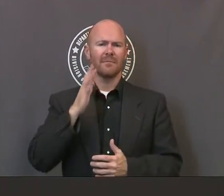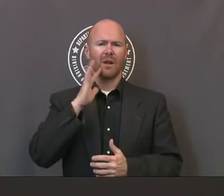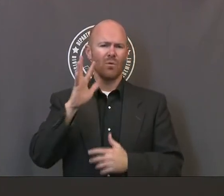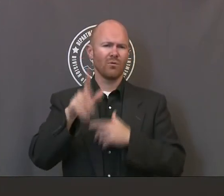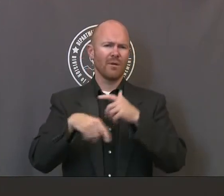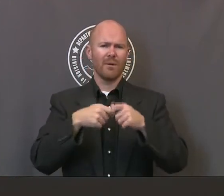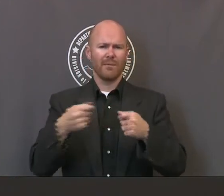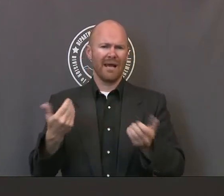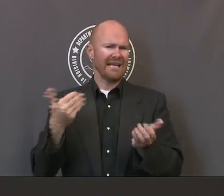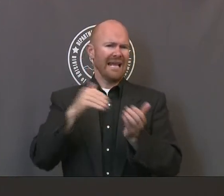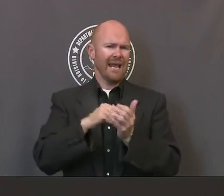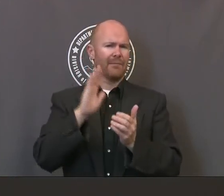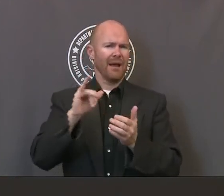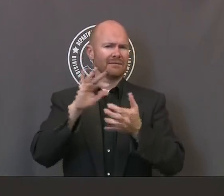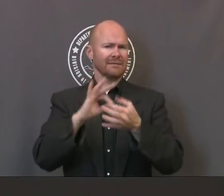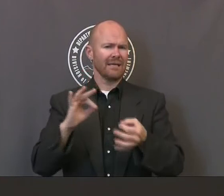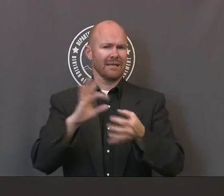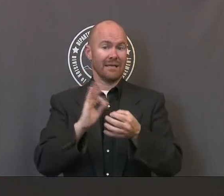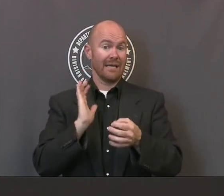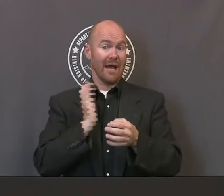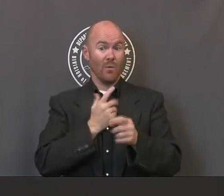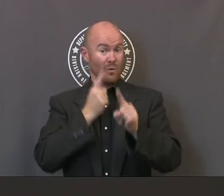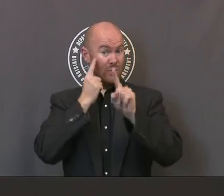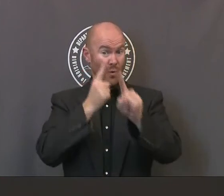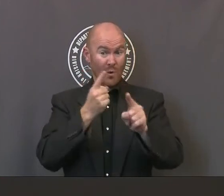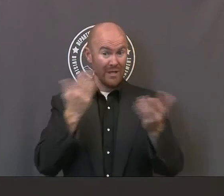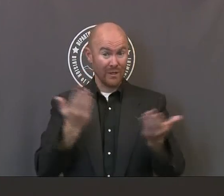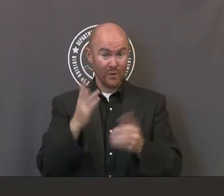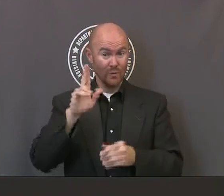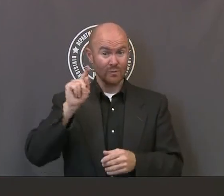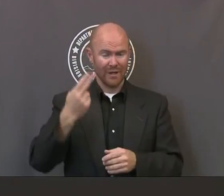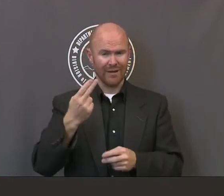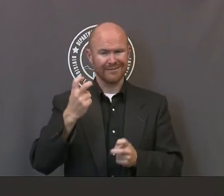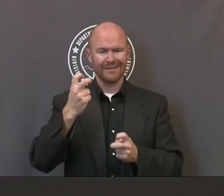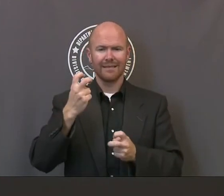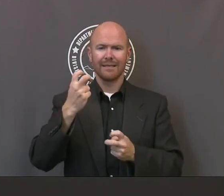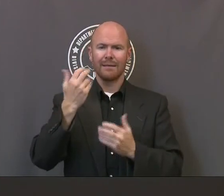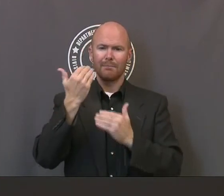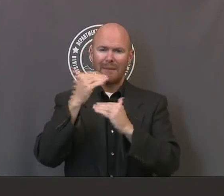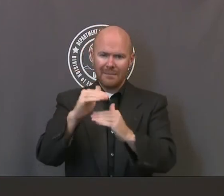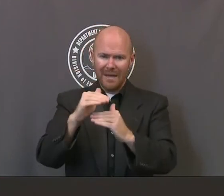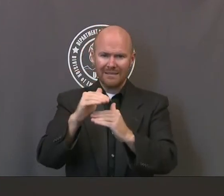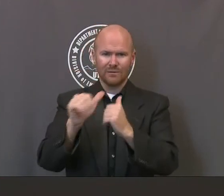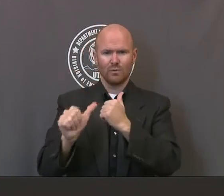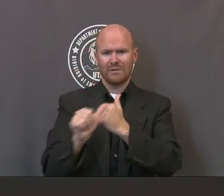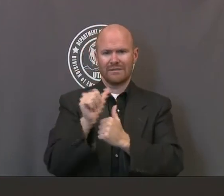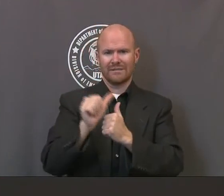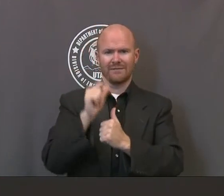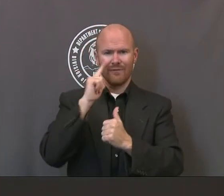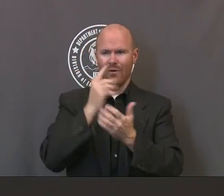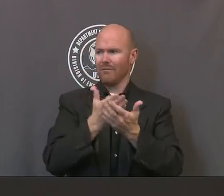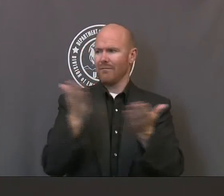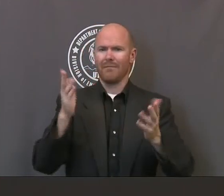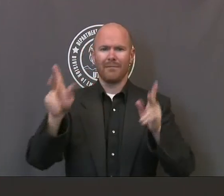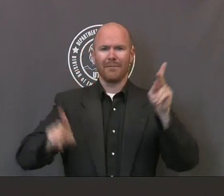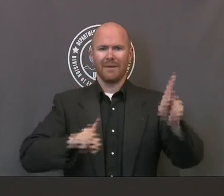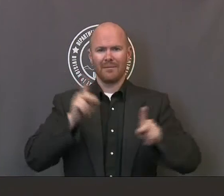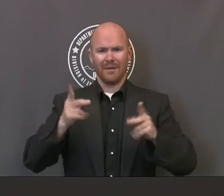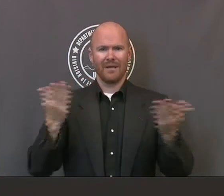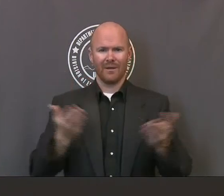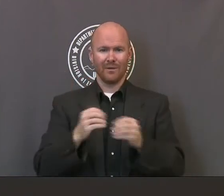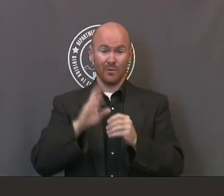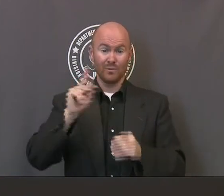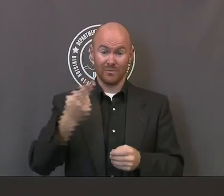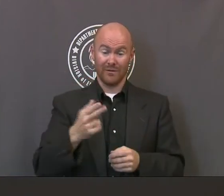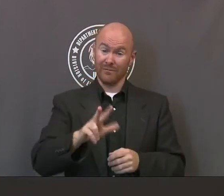our goal that we have here in the state of Utah is to minimize risk to all of our constituents here, the 3.2